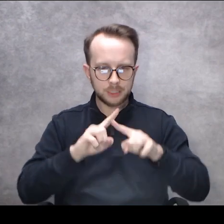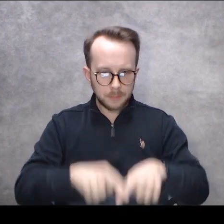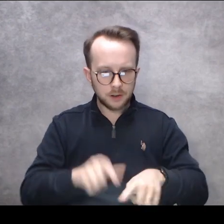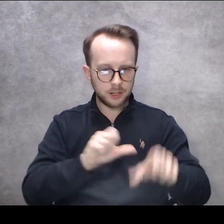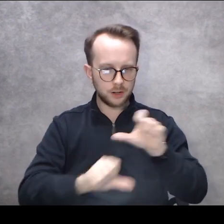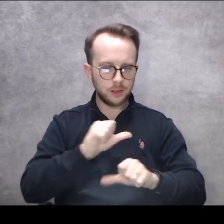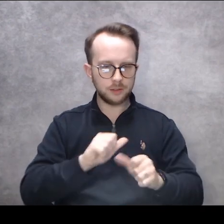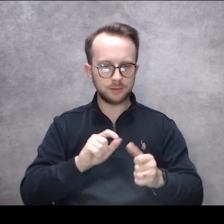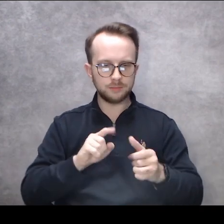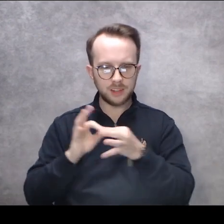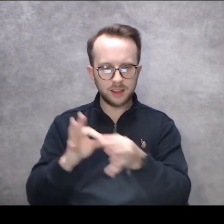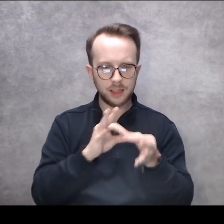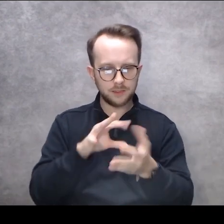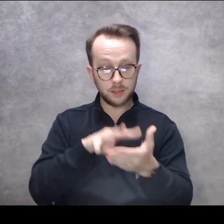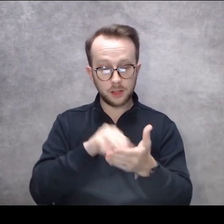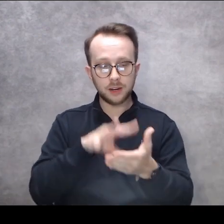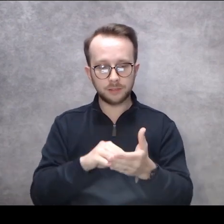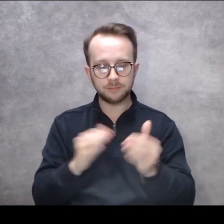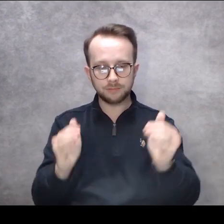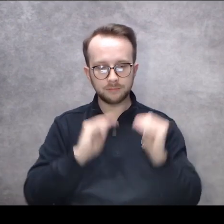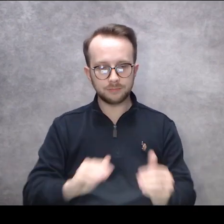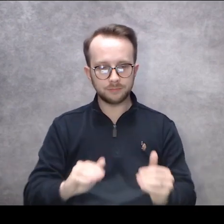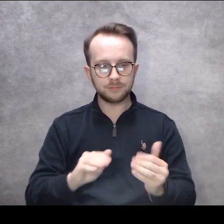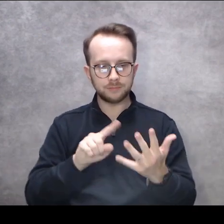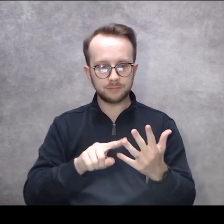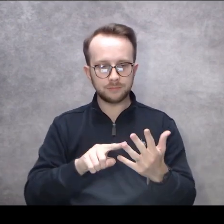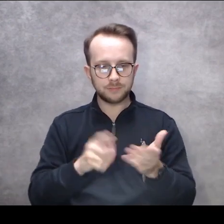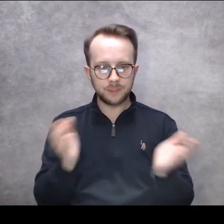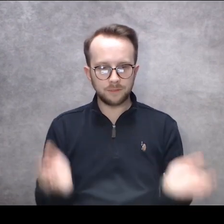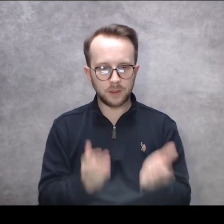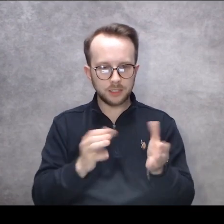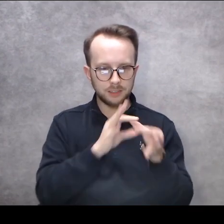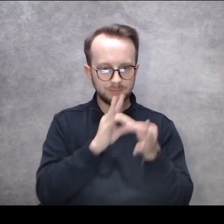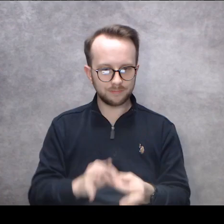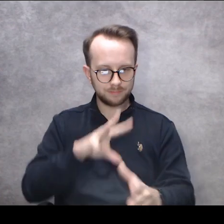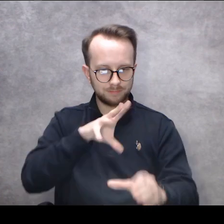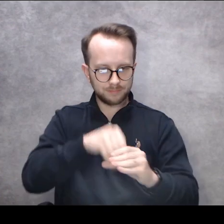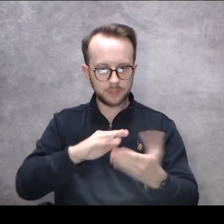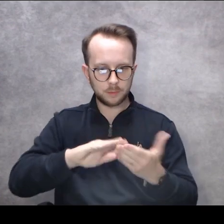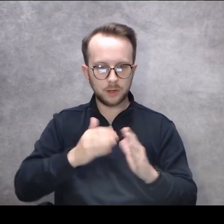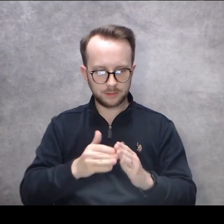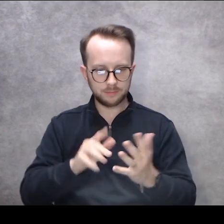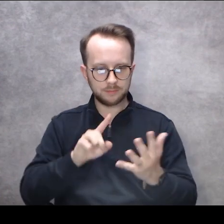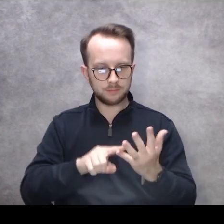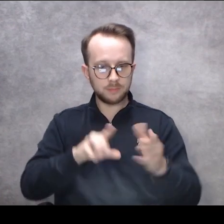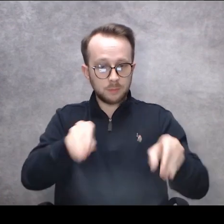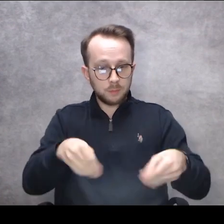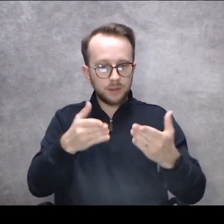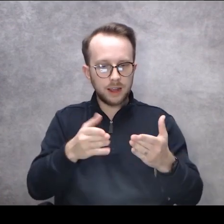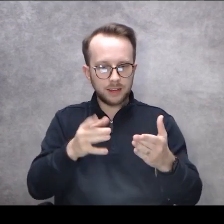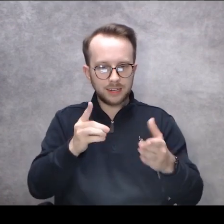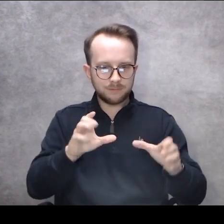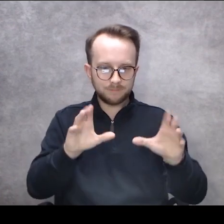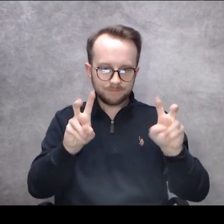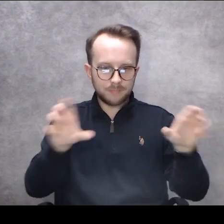learning, foster belonging and community, and offer action-oriented feedback.